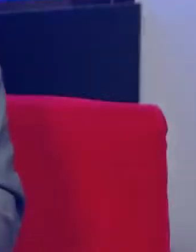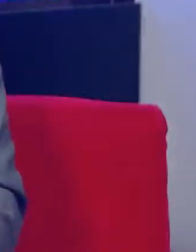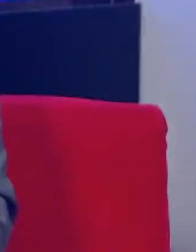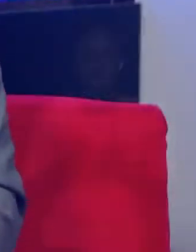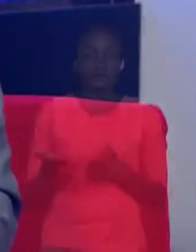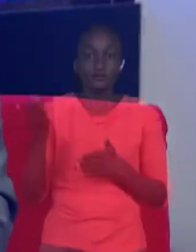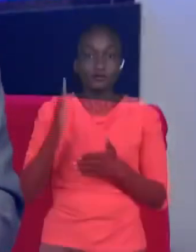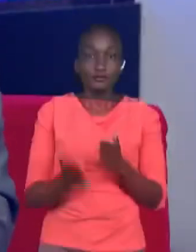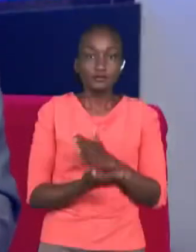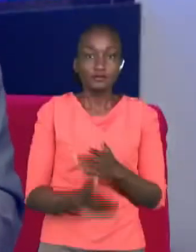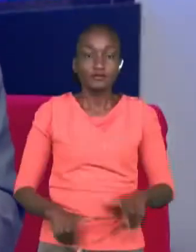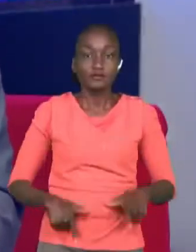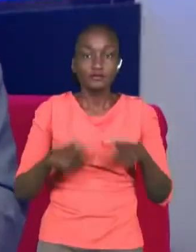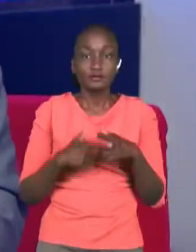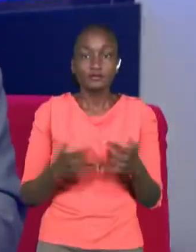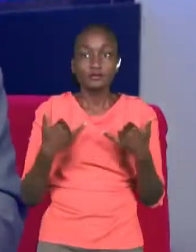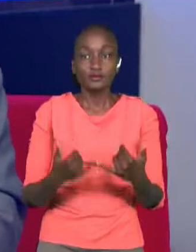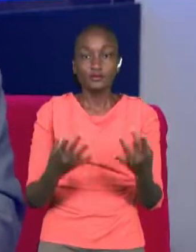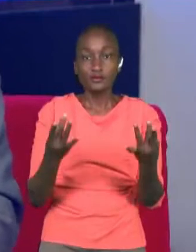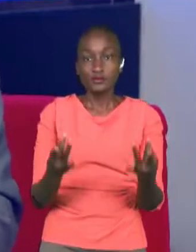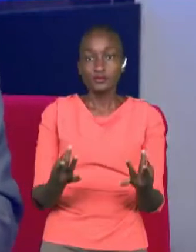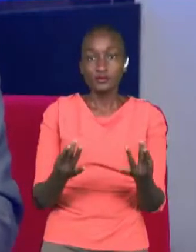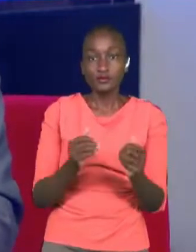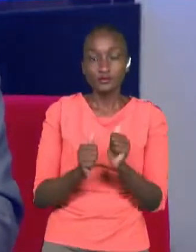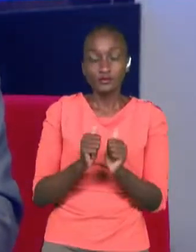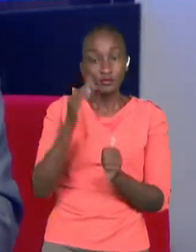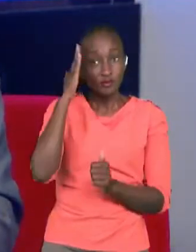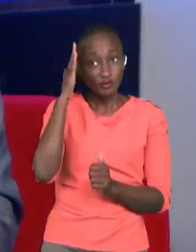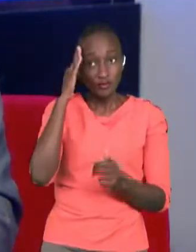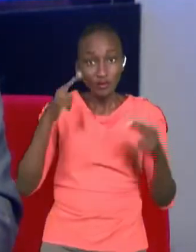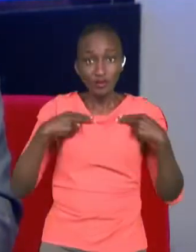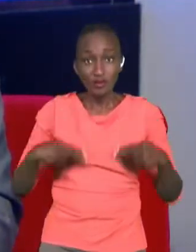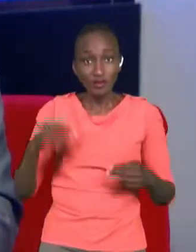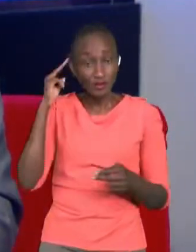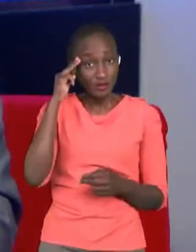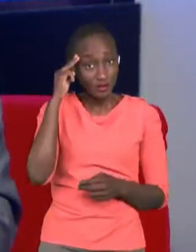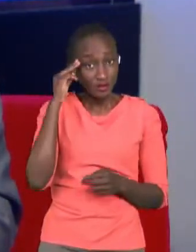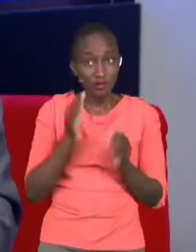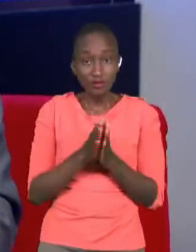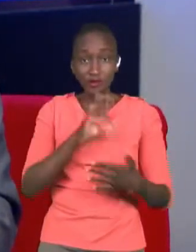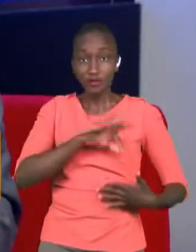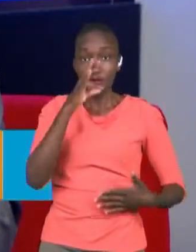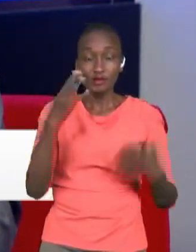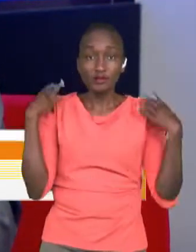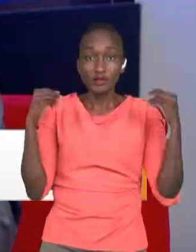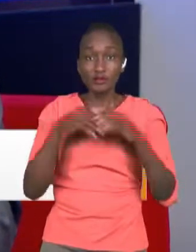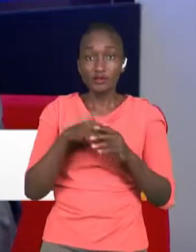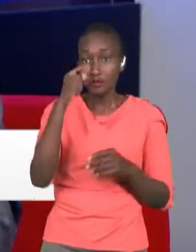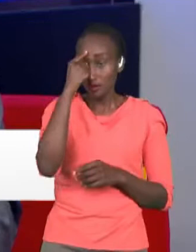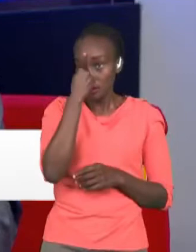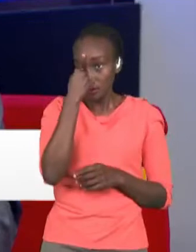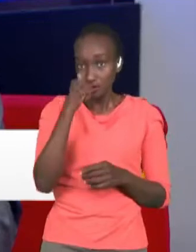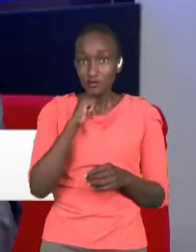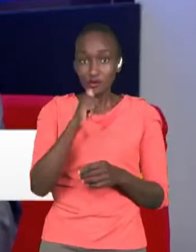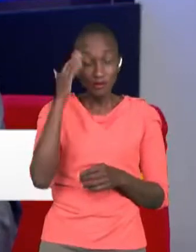Welcome back to Morning Live. Now, yoga is known as a physical, mental, and spiritual practice started in India. It's not quite popular